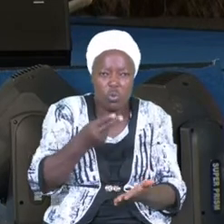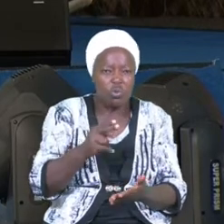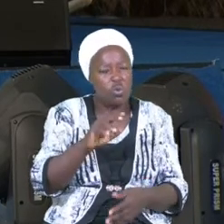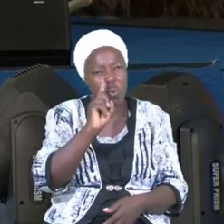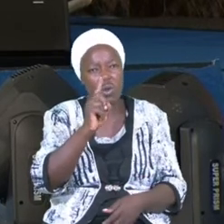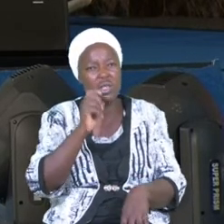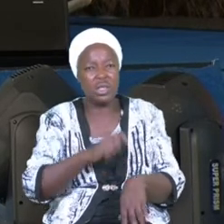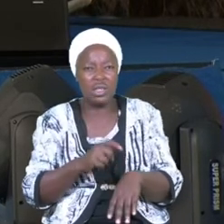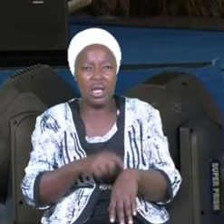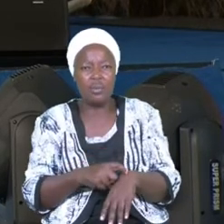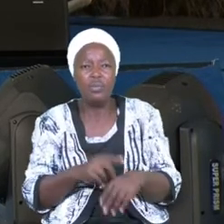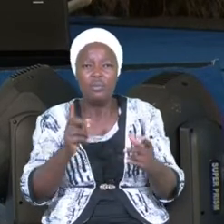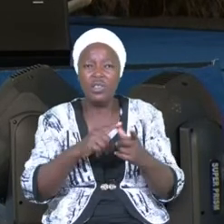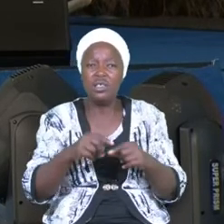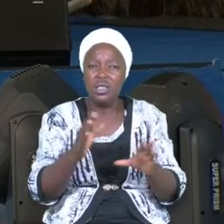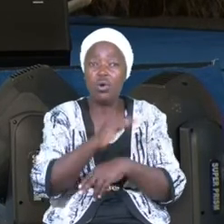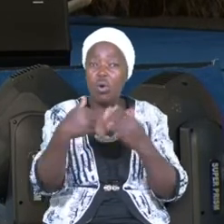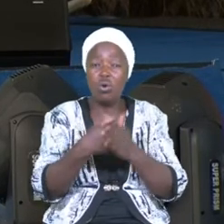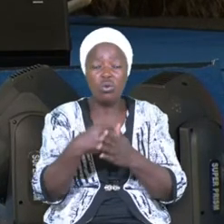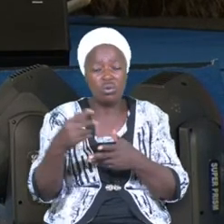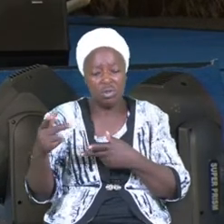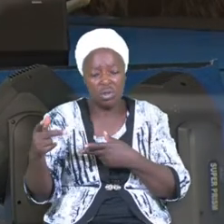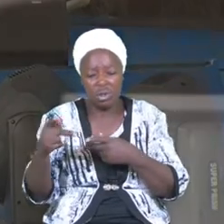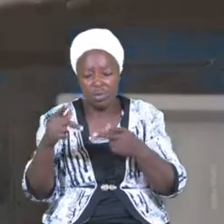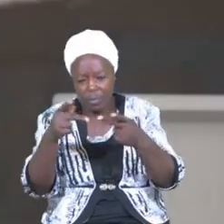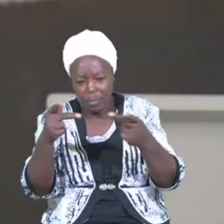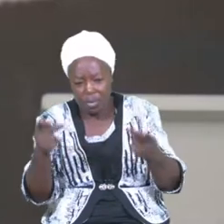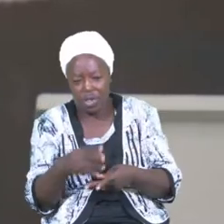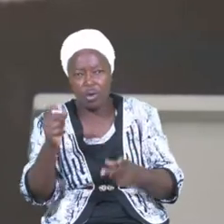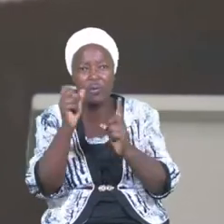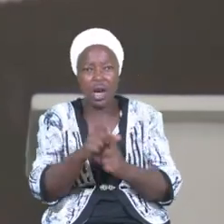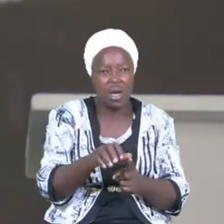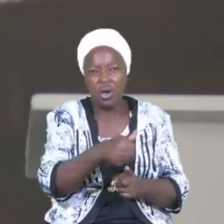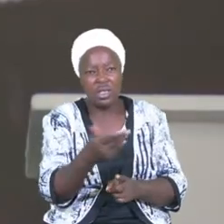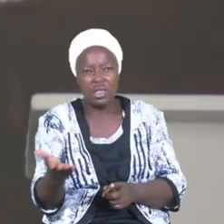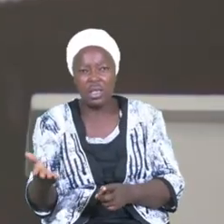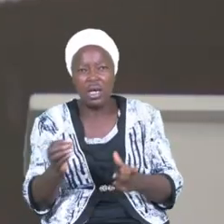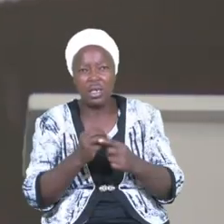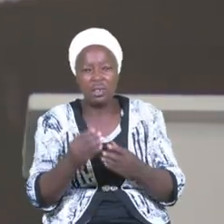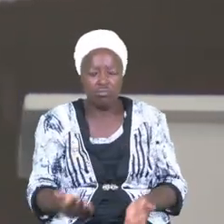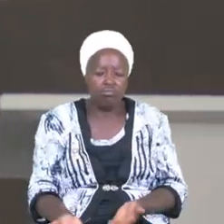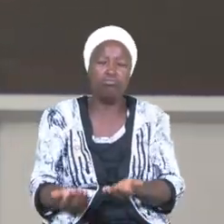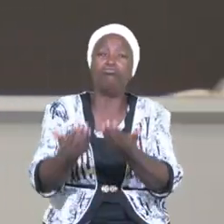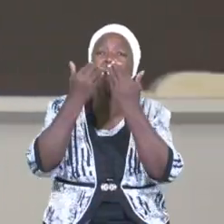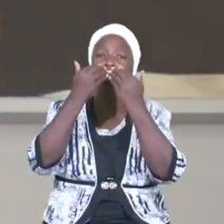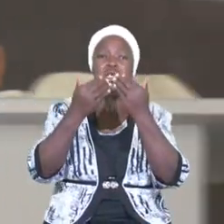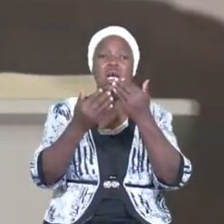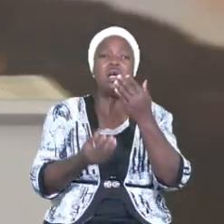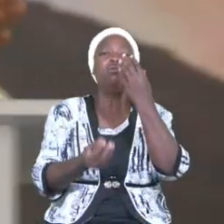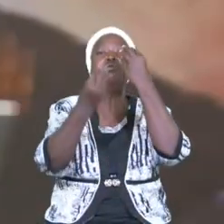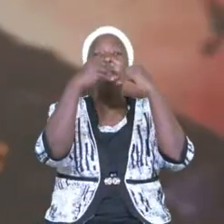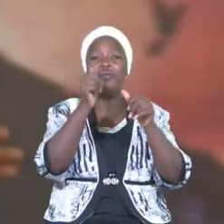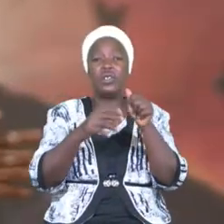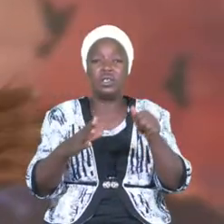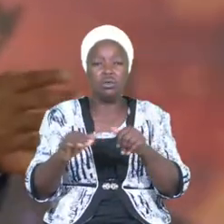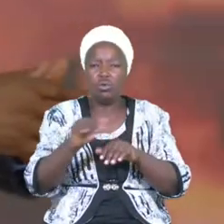all the plate of rice, of whatever, and then put it inside. You don't do that. One step